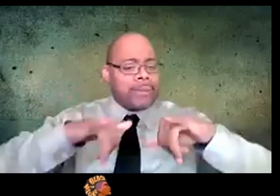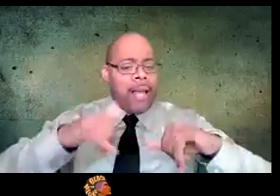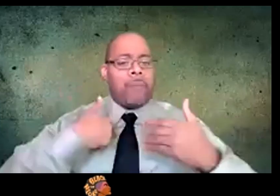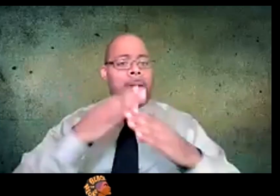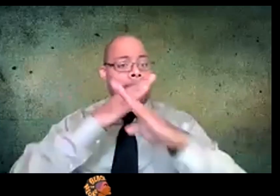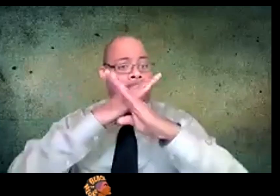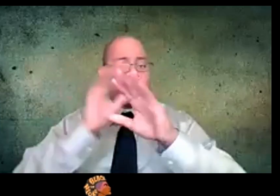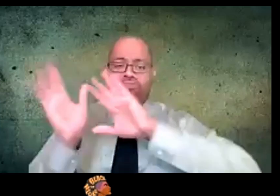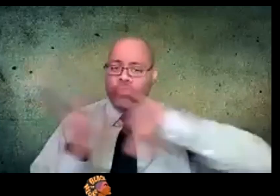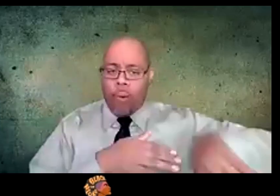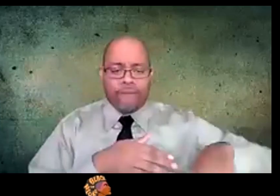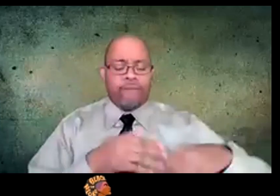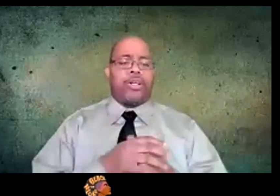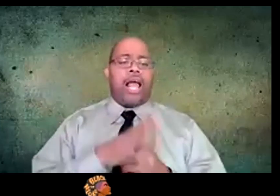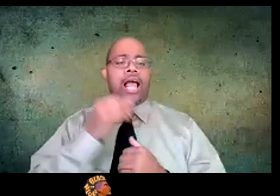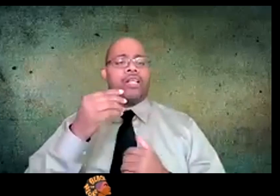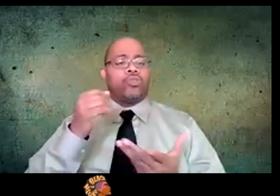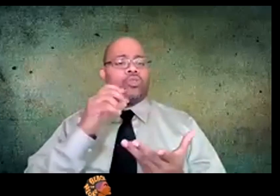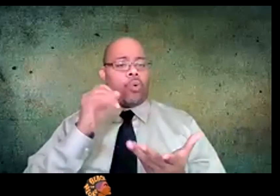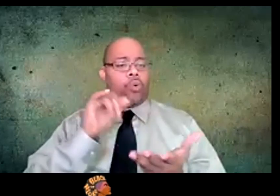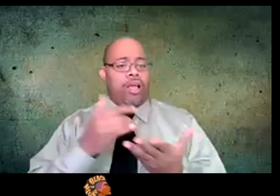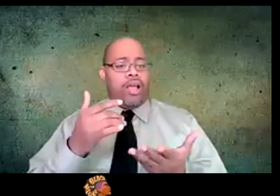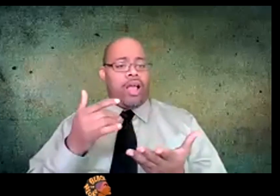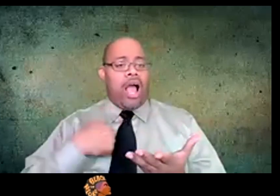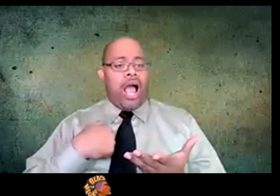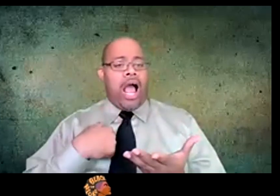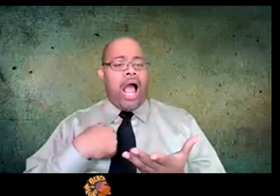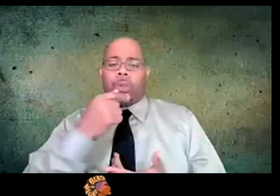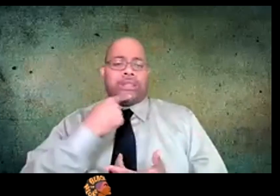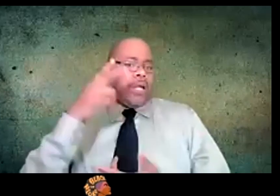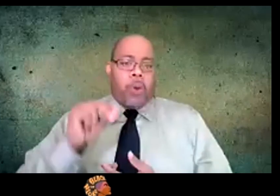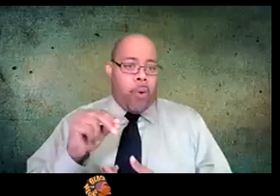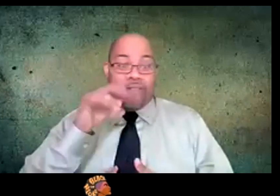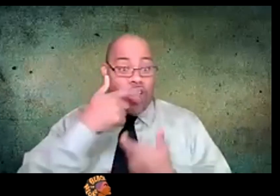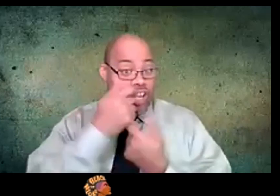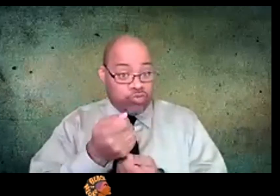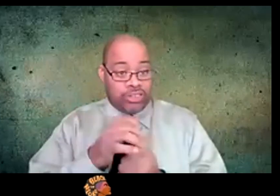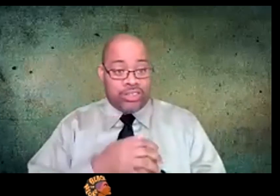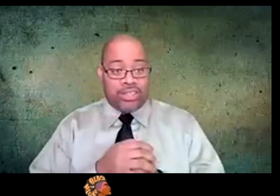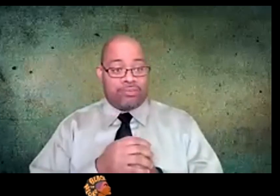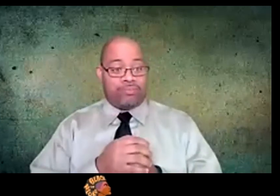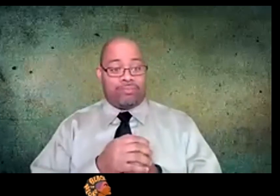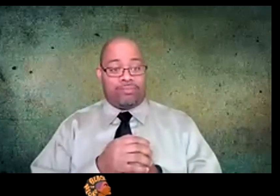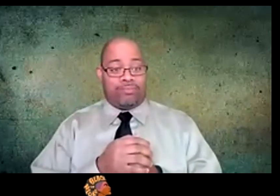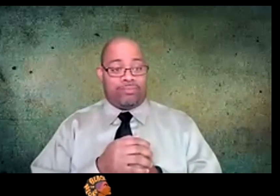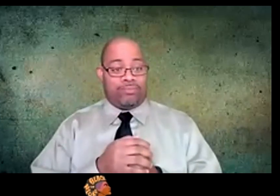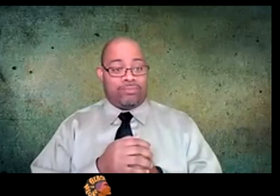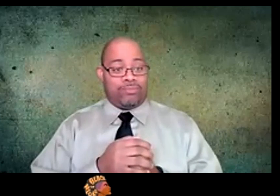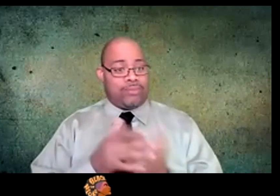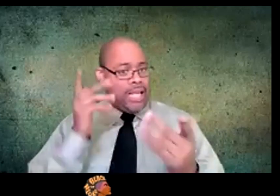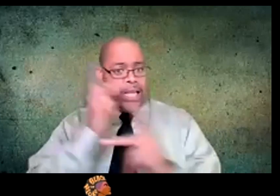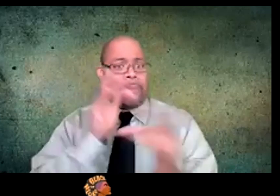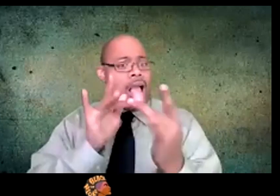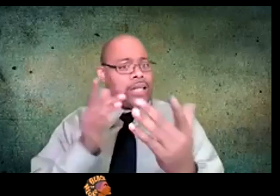boundaries, and so I wouldn't rule it out. If you're interested, let's stay in touch.